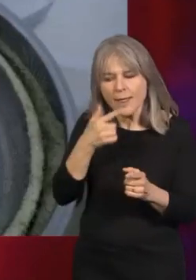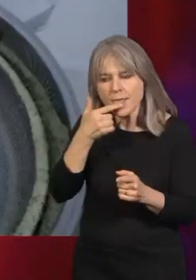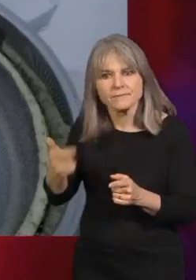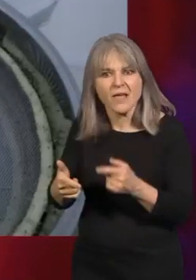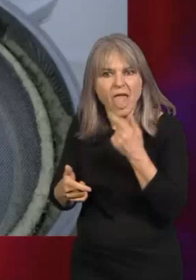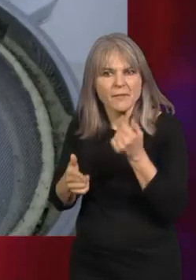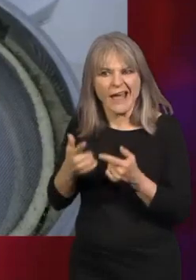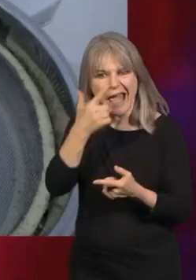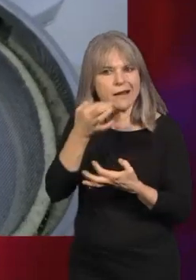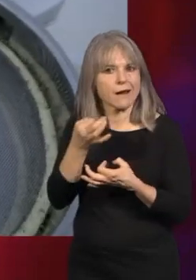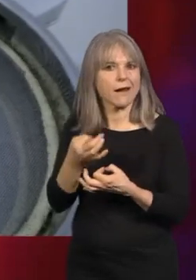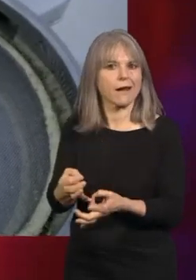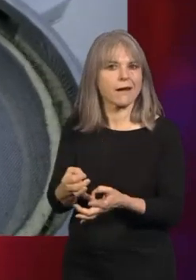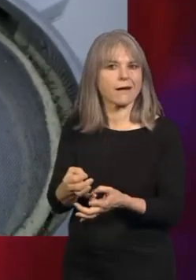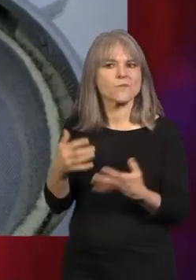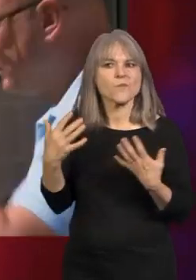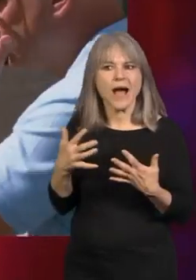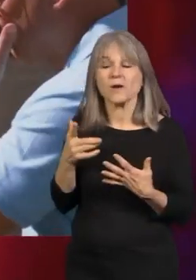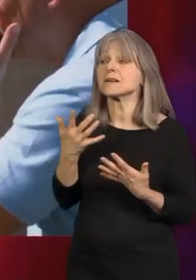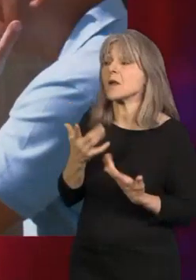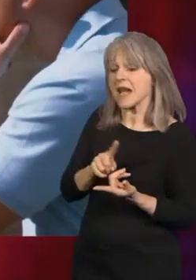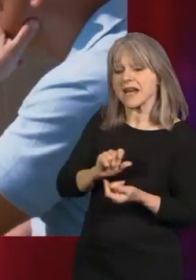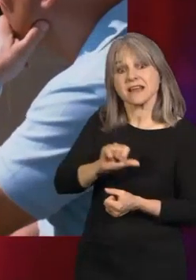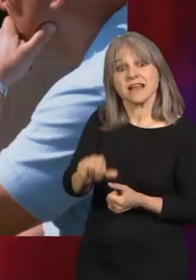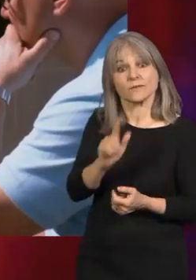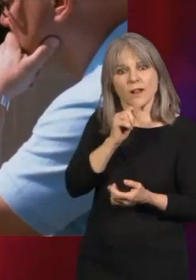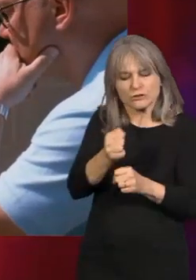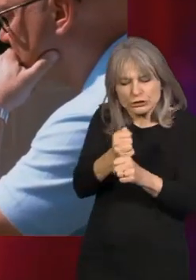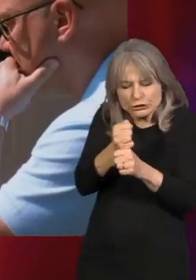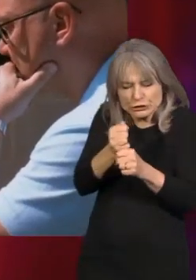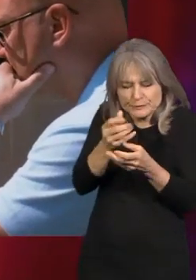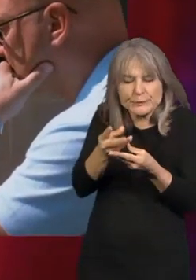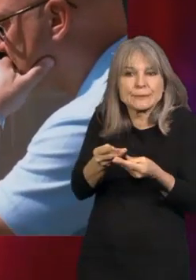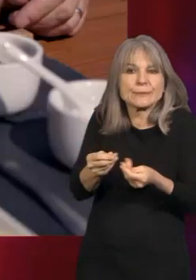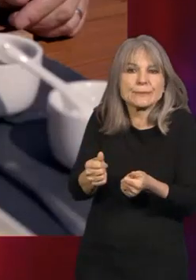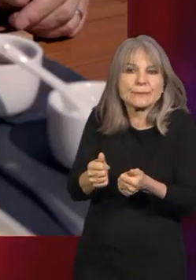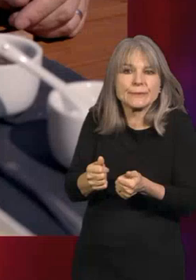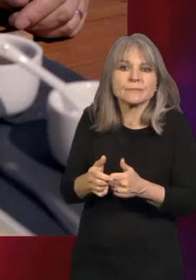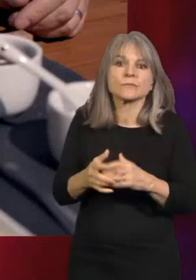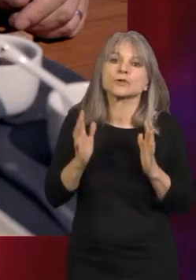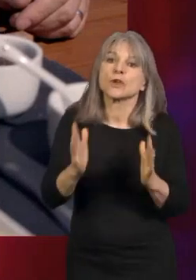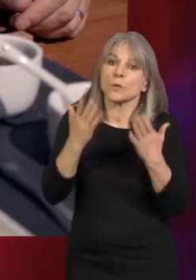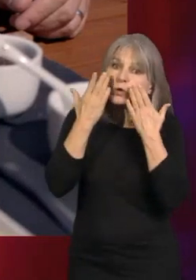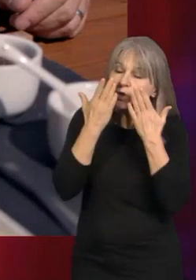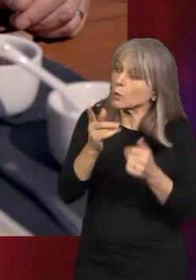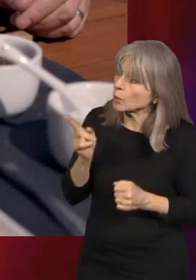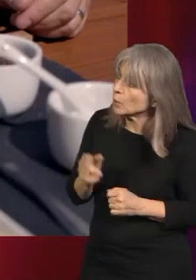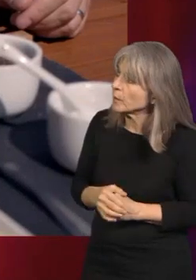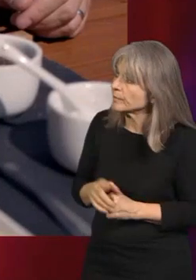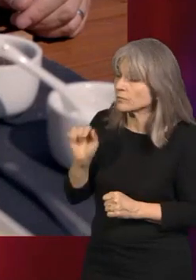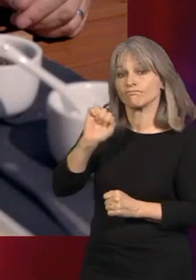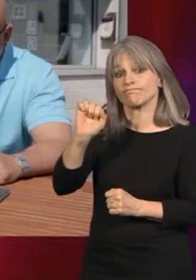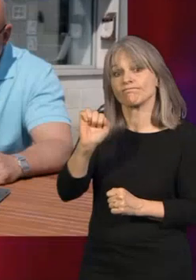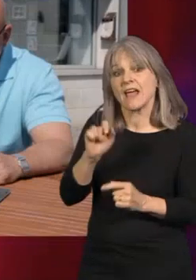into flakes. Right, so I want to show you how you're going to use this seaweed on your eggs